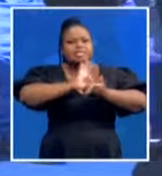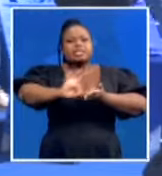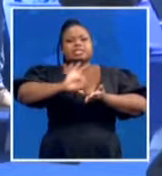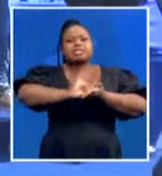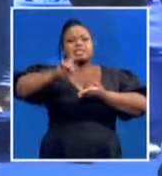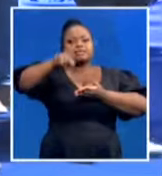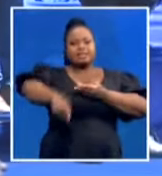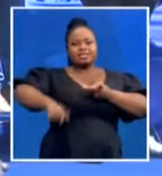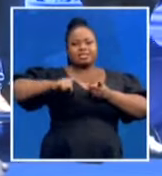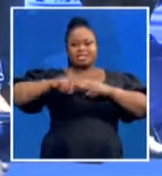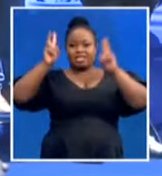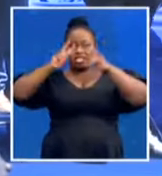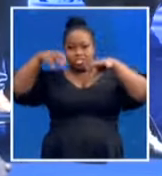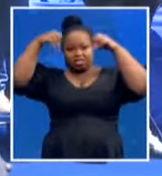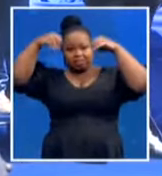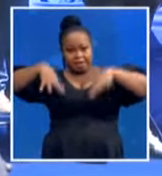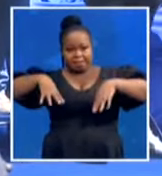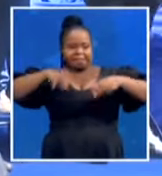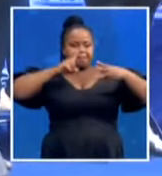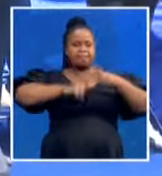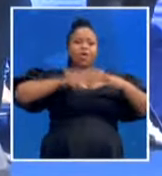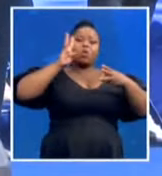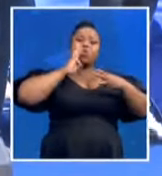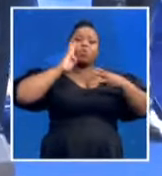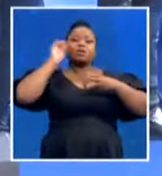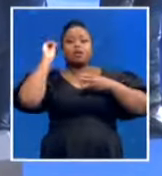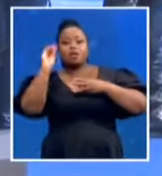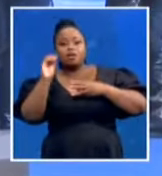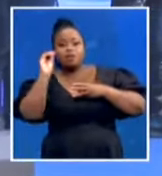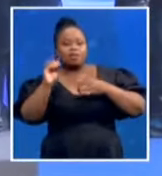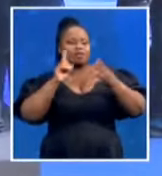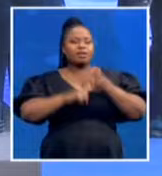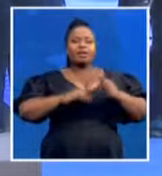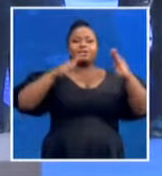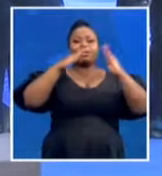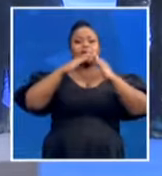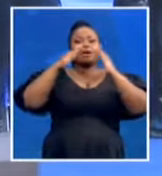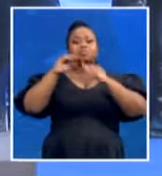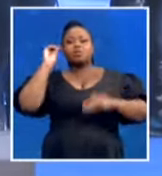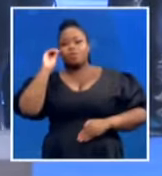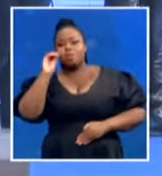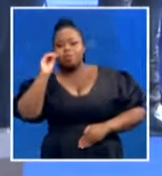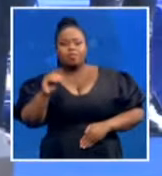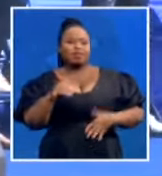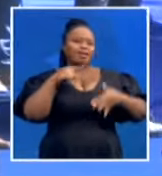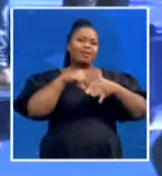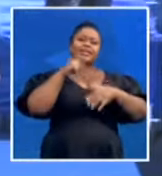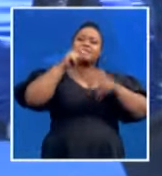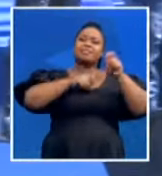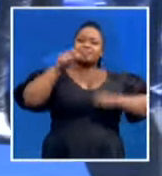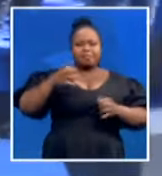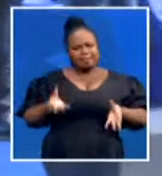ukhona, amanzi akhona, izindlu zikhona, abantu bayawufumana umisebenzi.